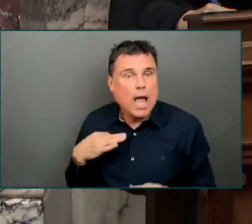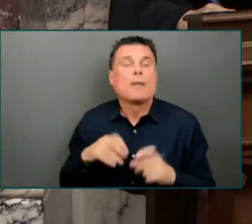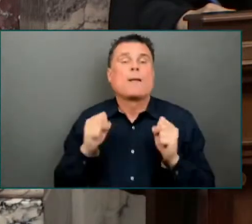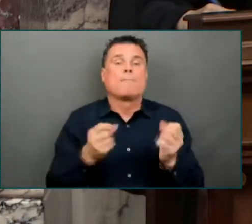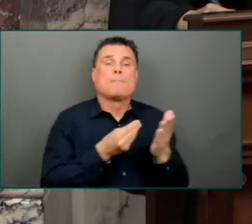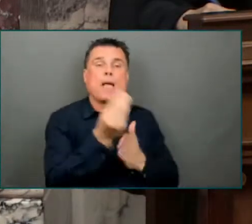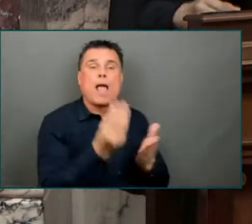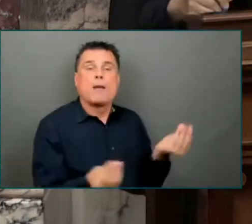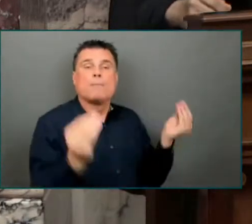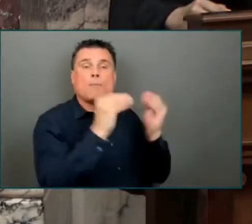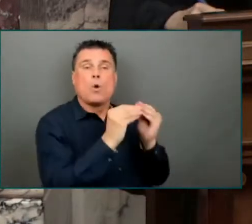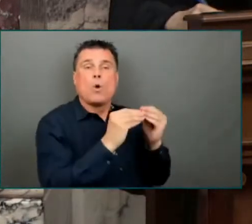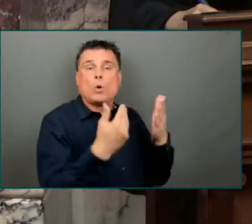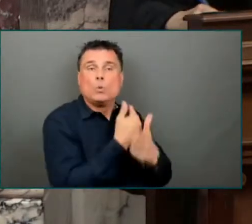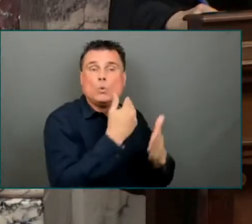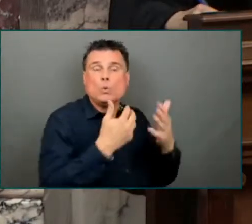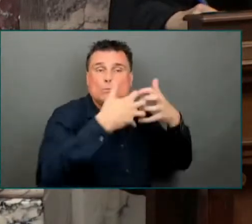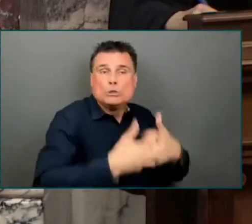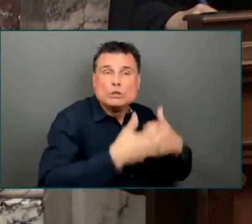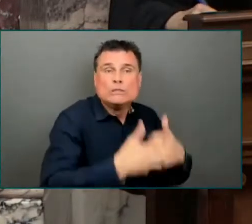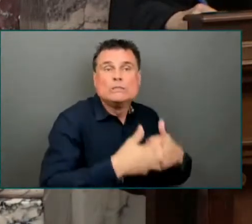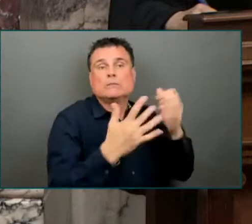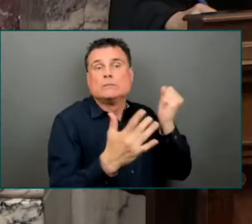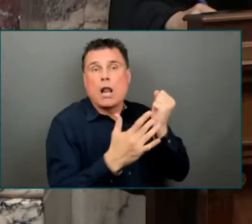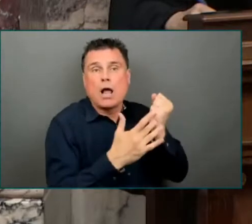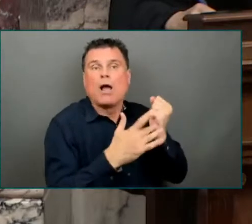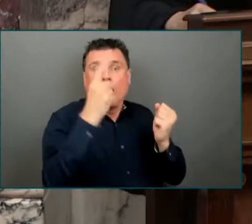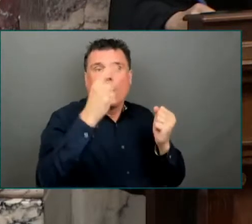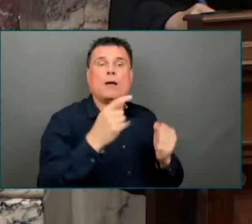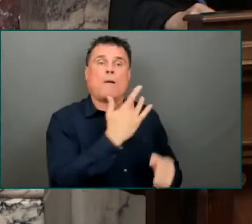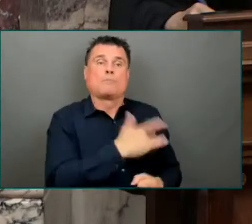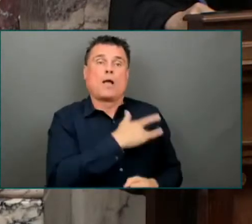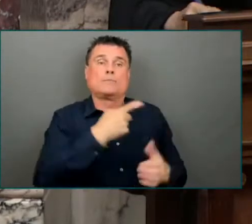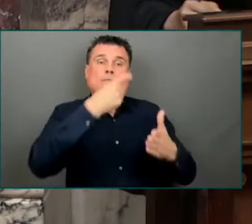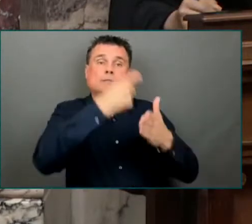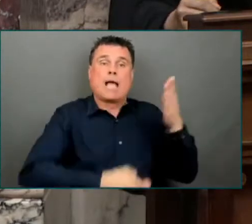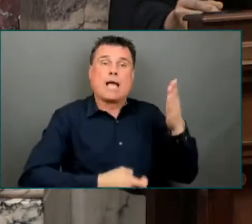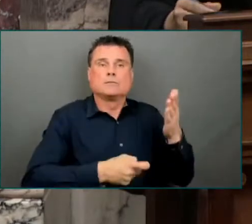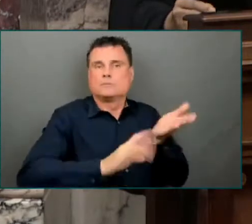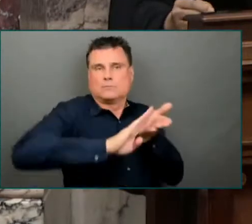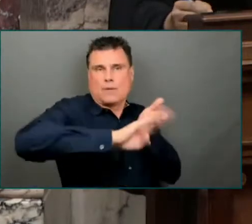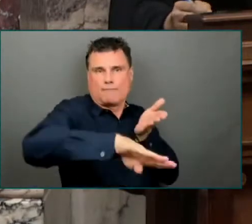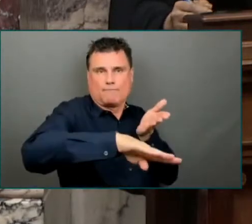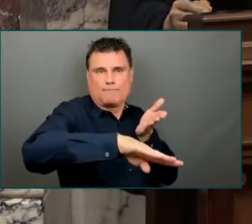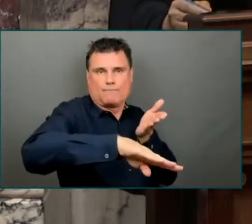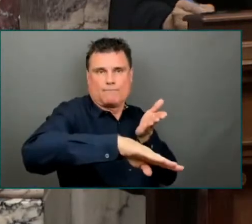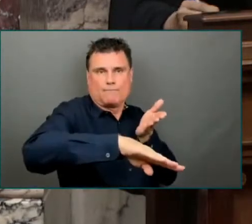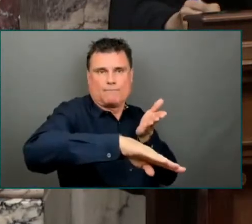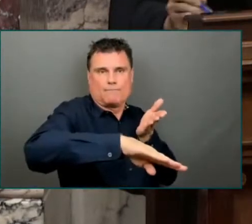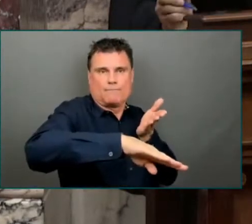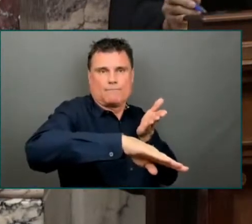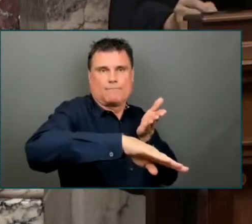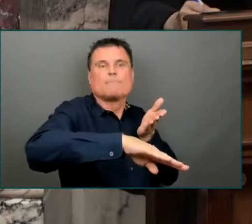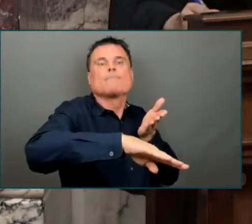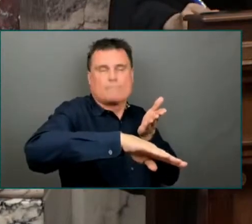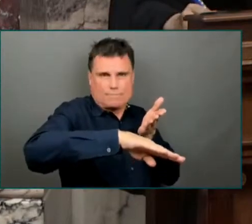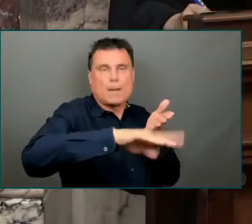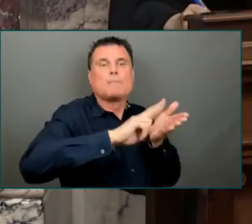expanded the successful Launch Online program to help over 5,000 businesses access the digital